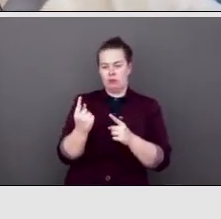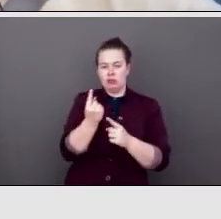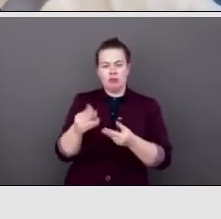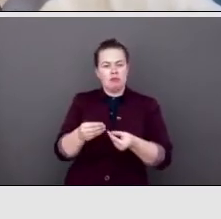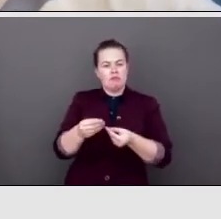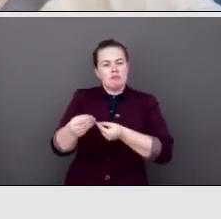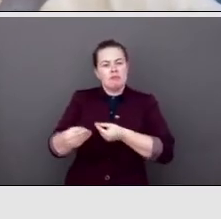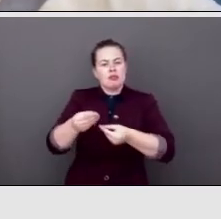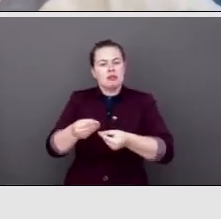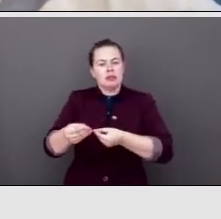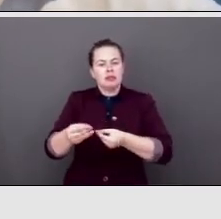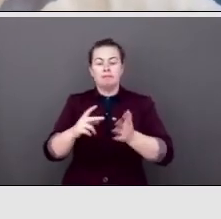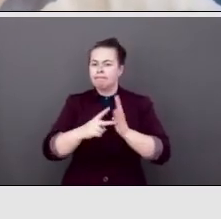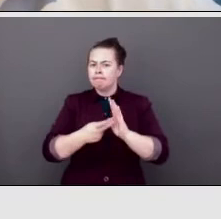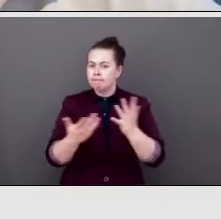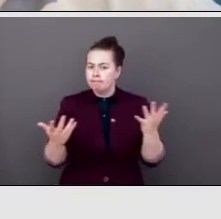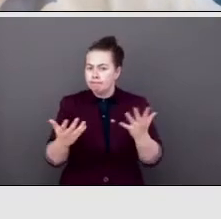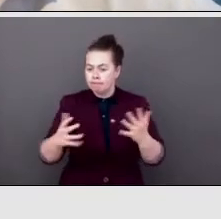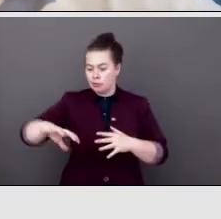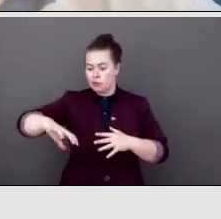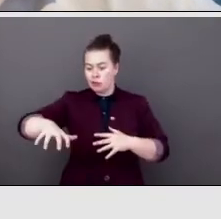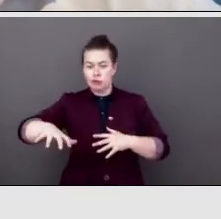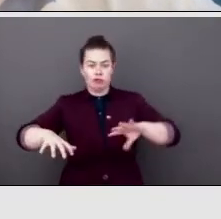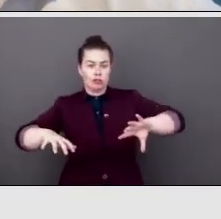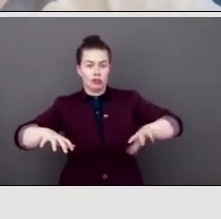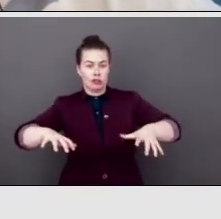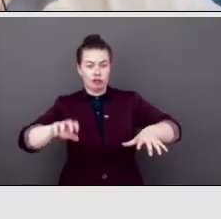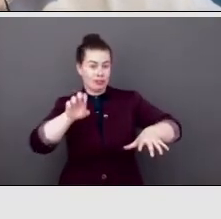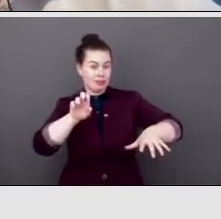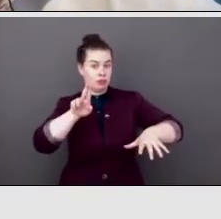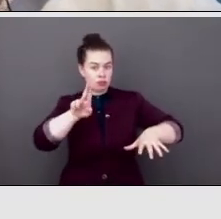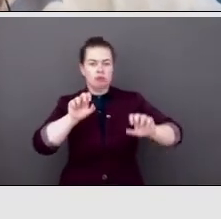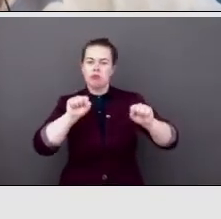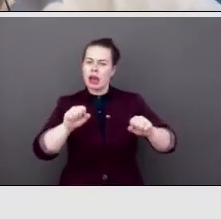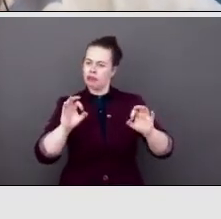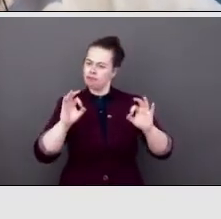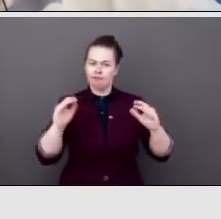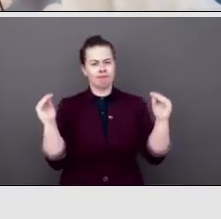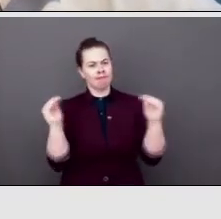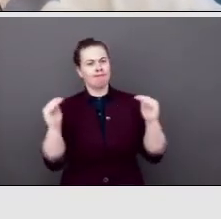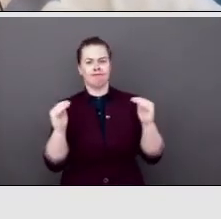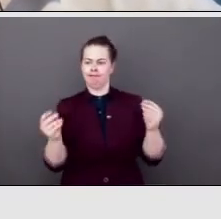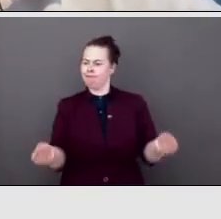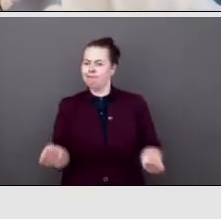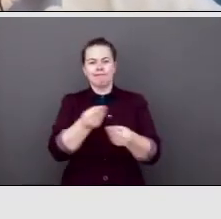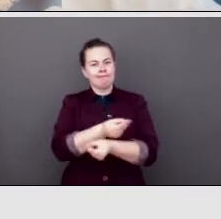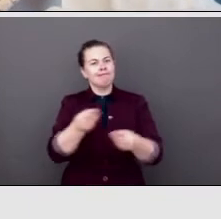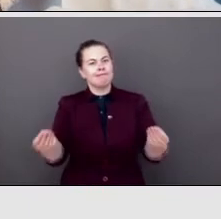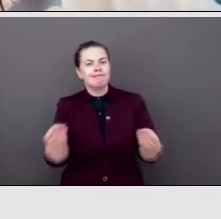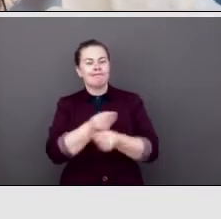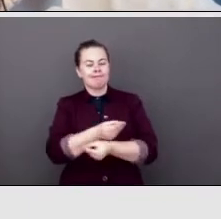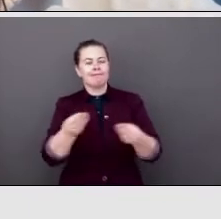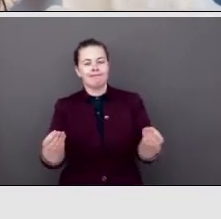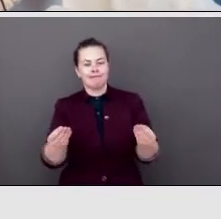provides same type of services to all the European citizens across Europe. In healthcare, that's more or